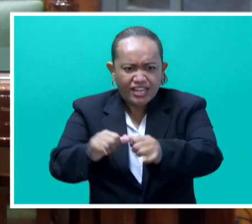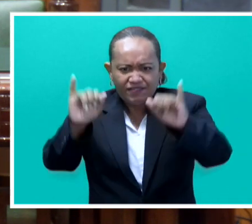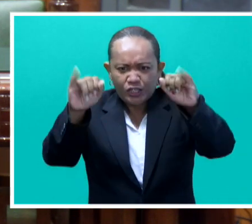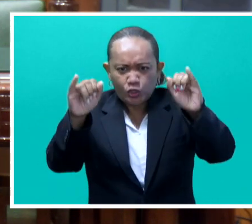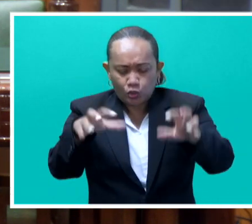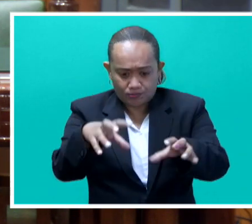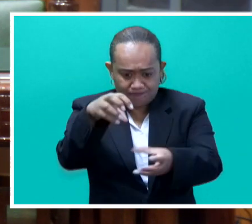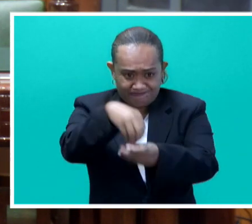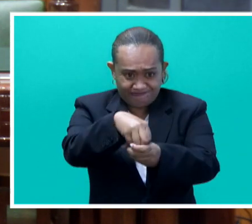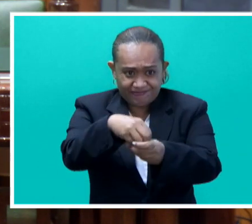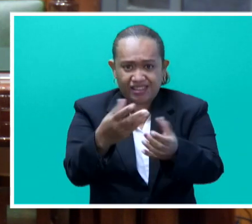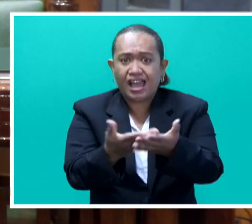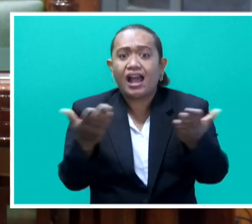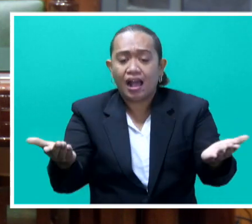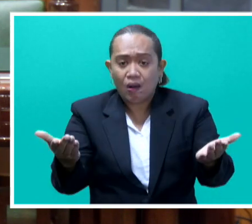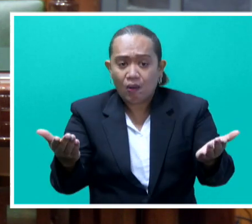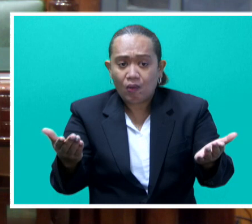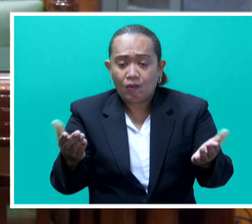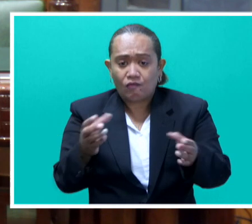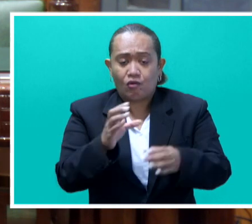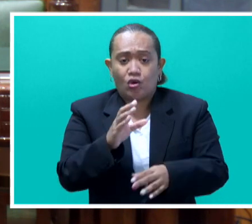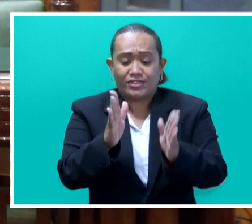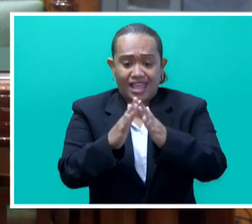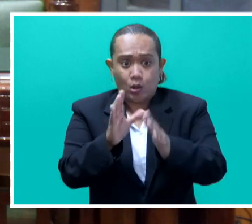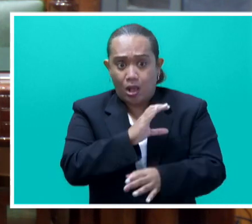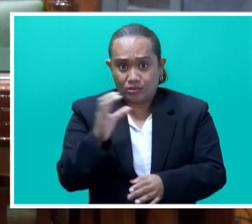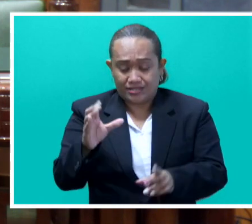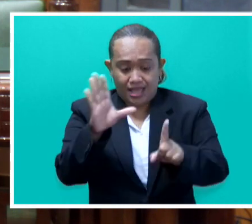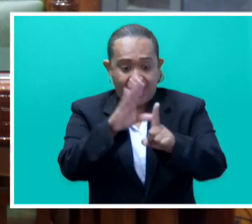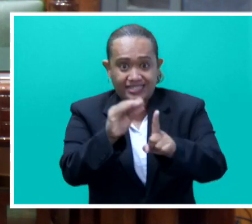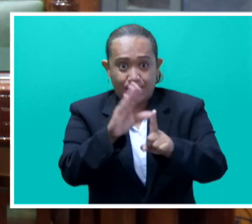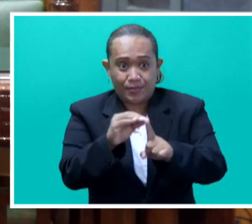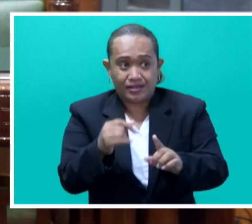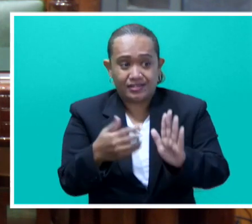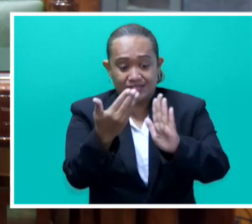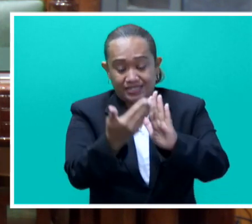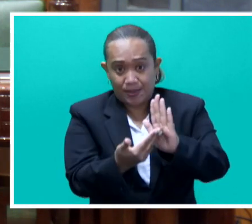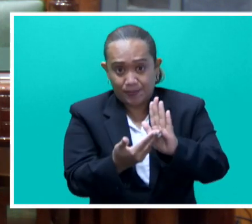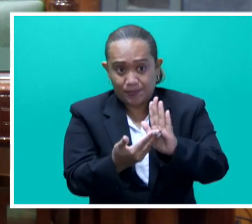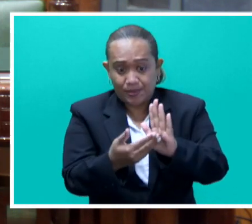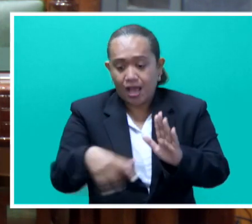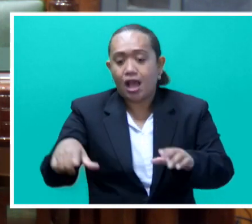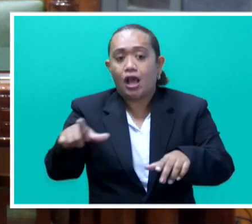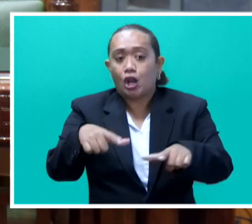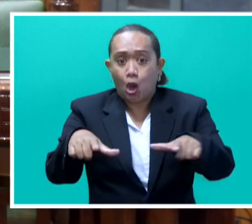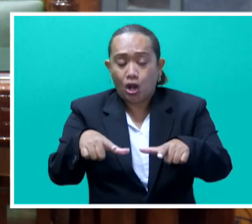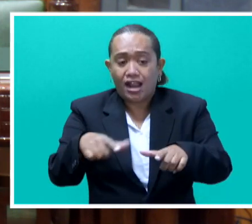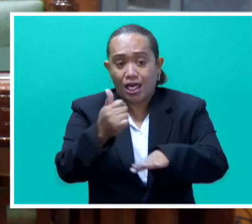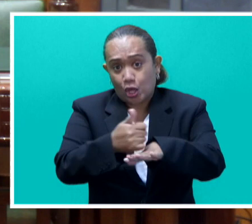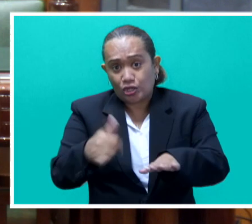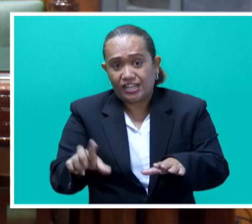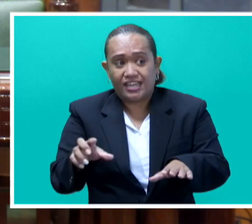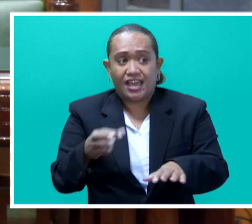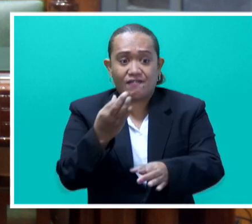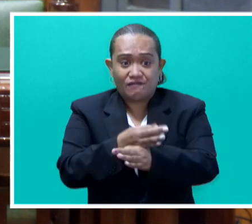by the municipal councils. For example, the Act mentions rural local authorities and their functions. However, after the